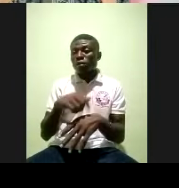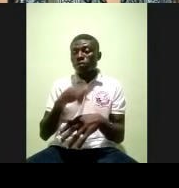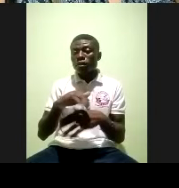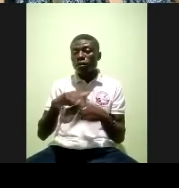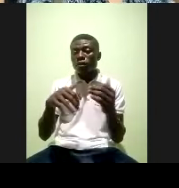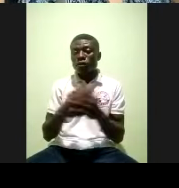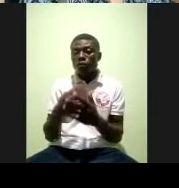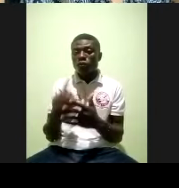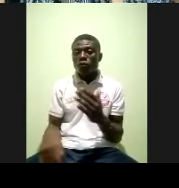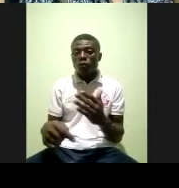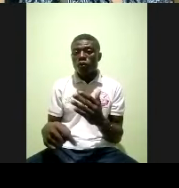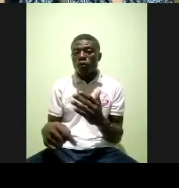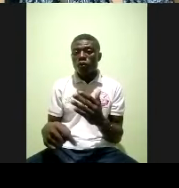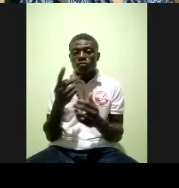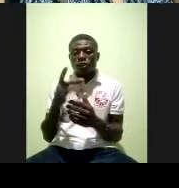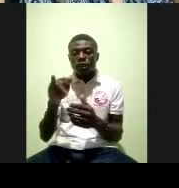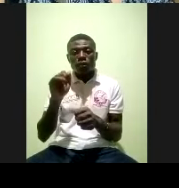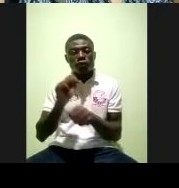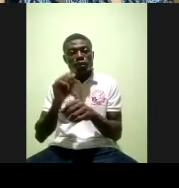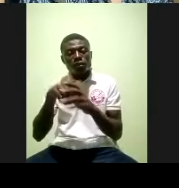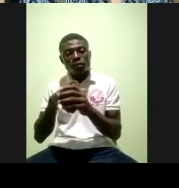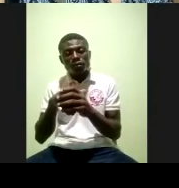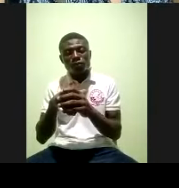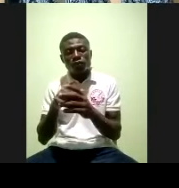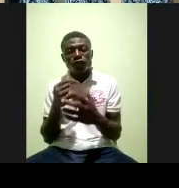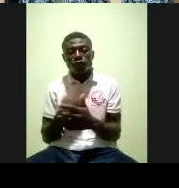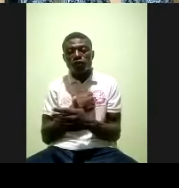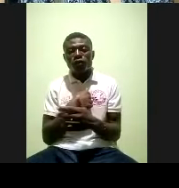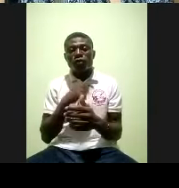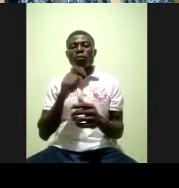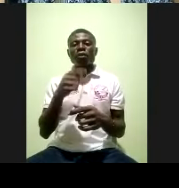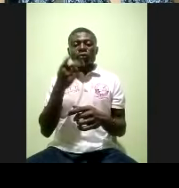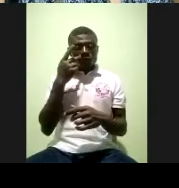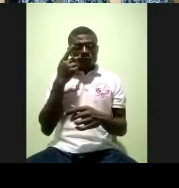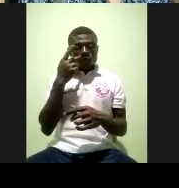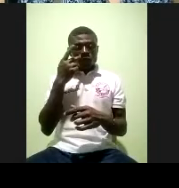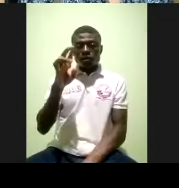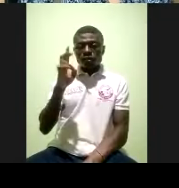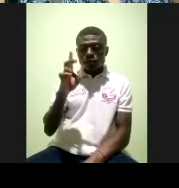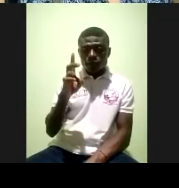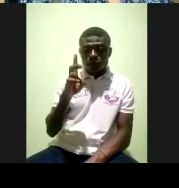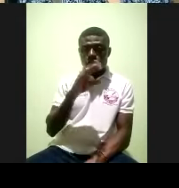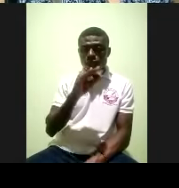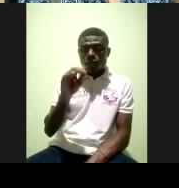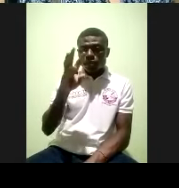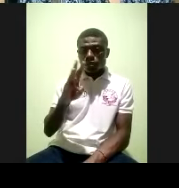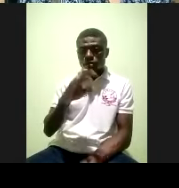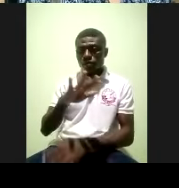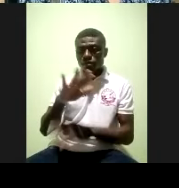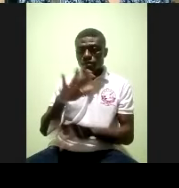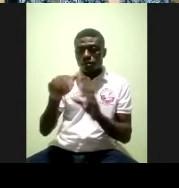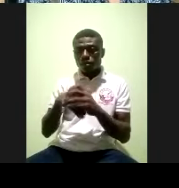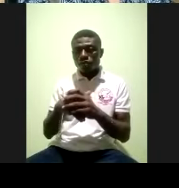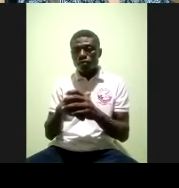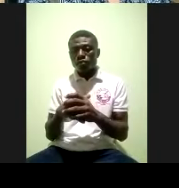commutative properties of addition? 3 plus 7 and 6 plus 4, 4